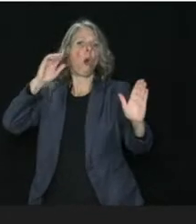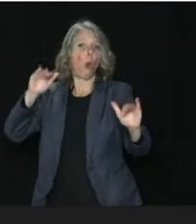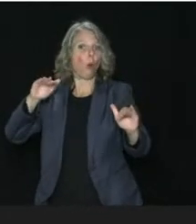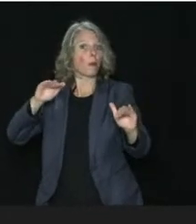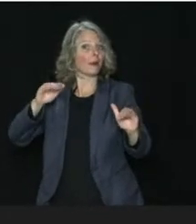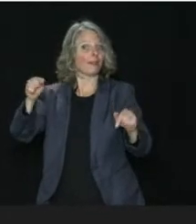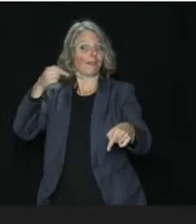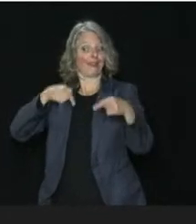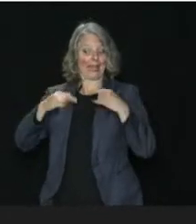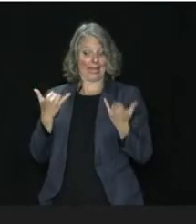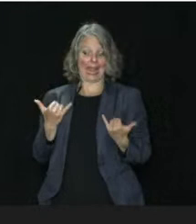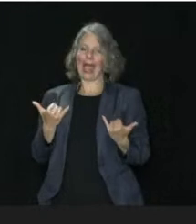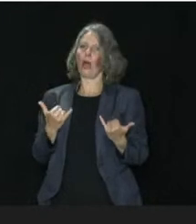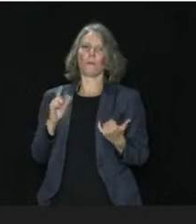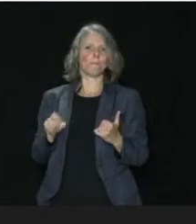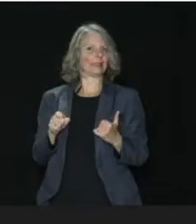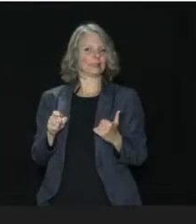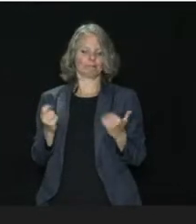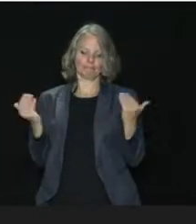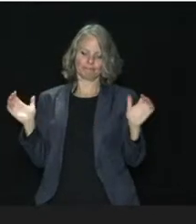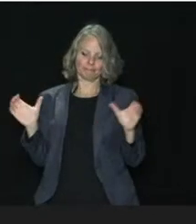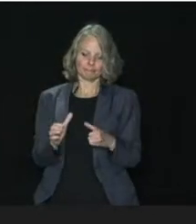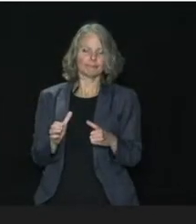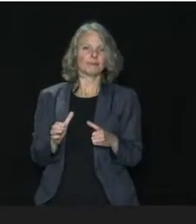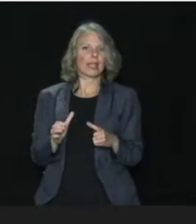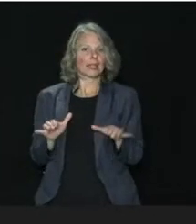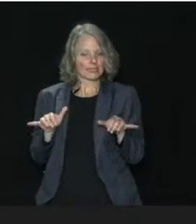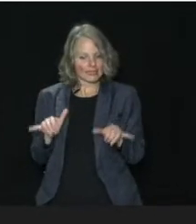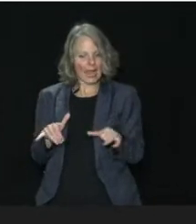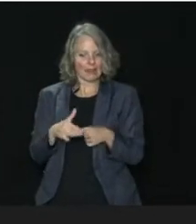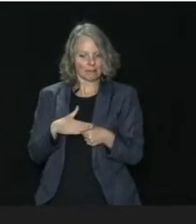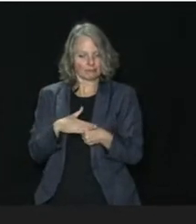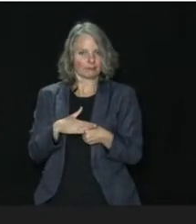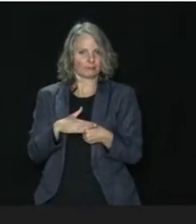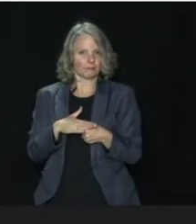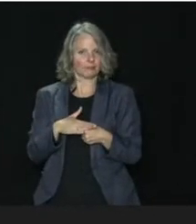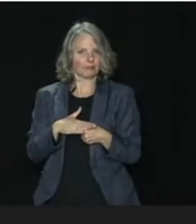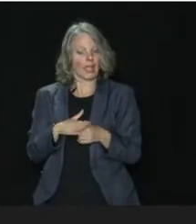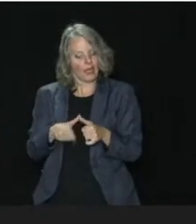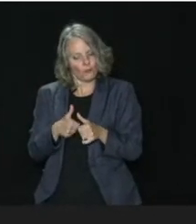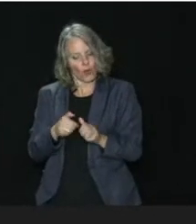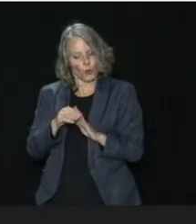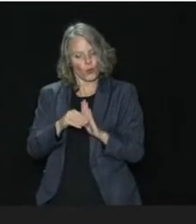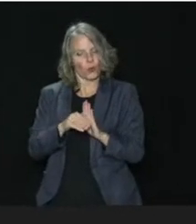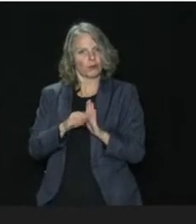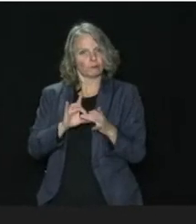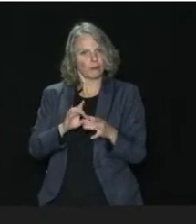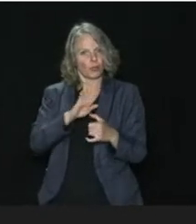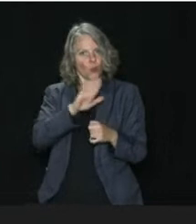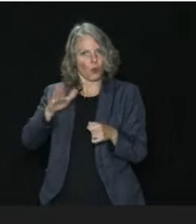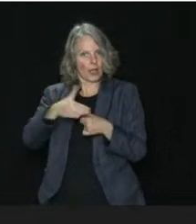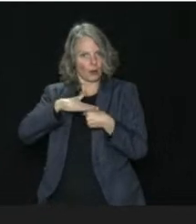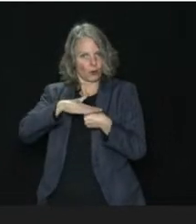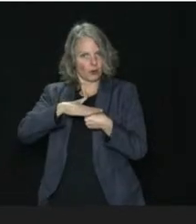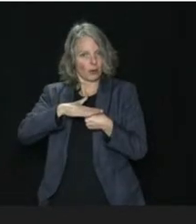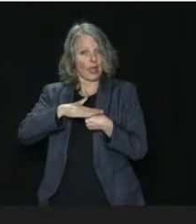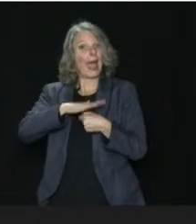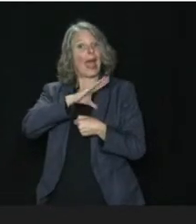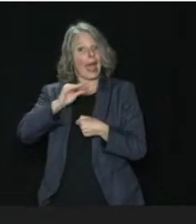movements and follow public health guidelines and instructions. We have to be vaccinated as quickly as